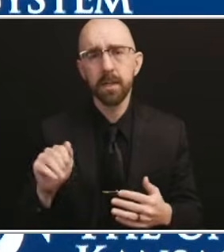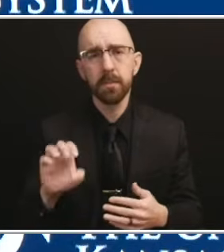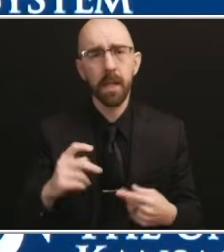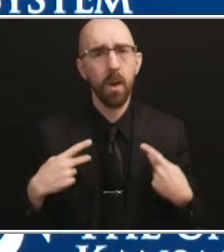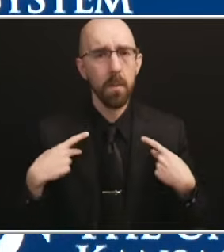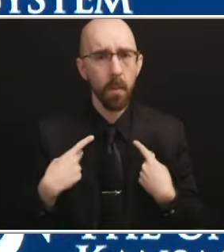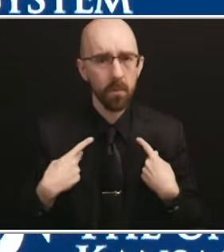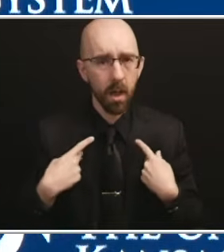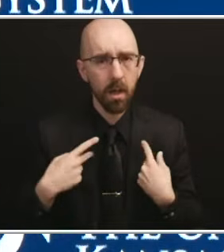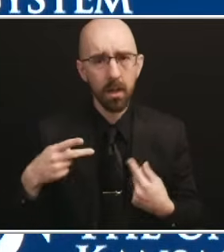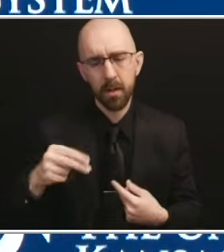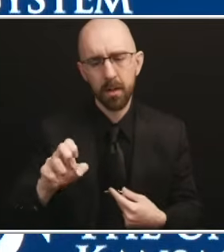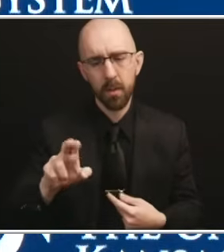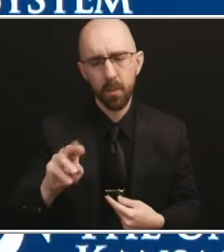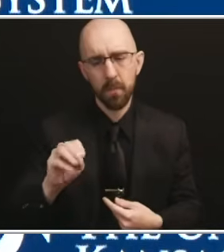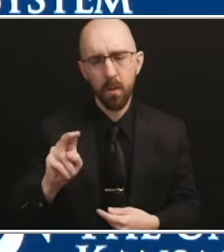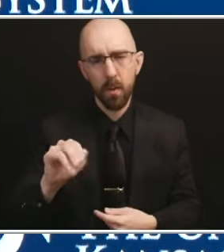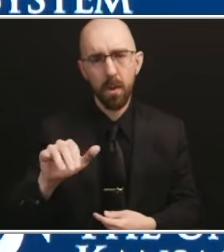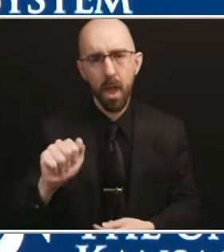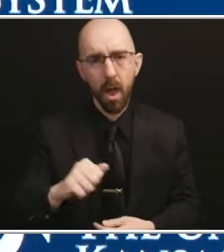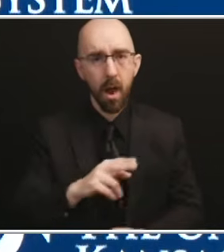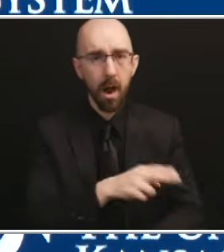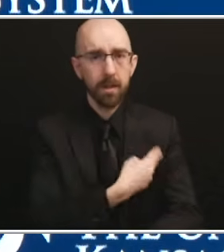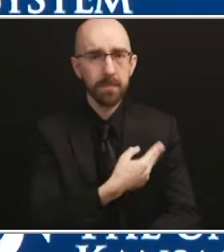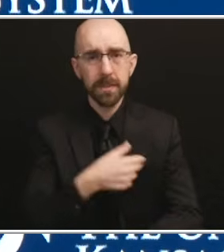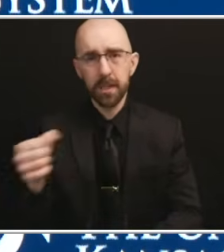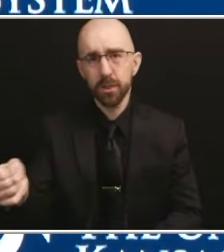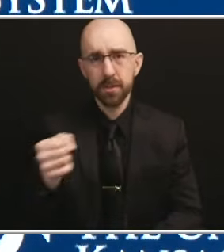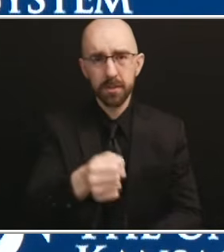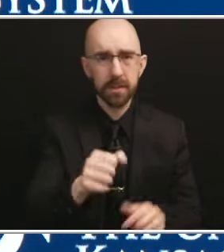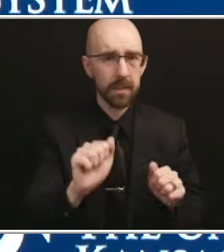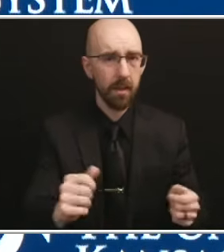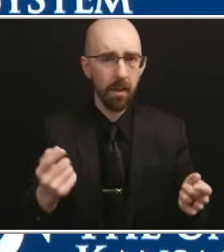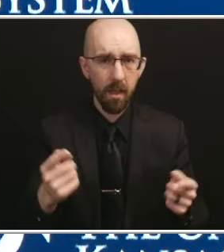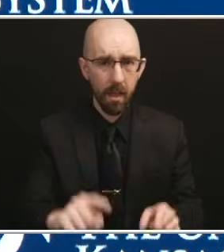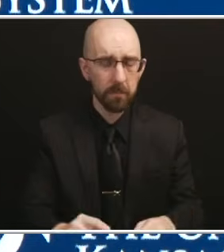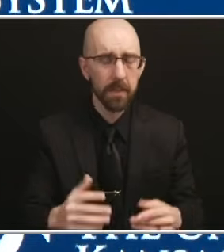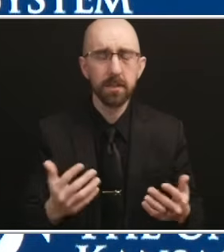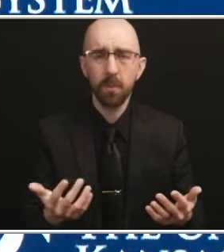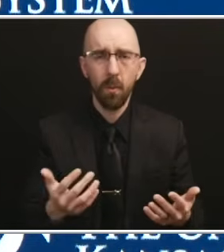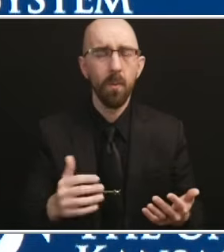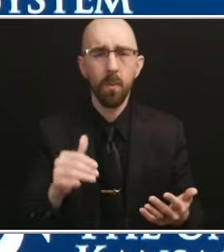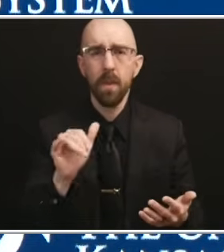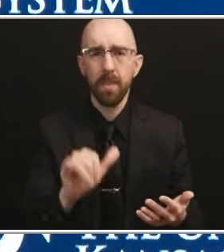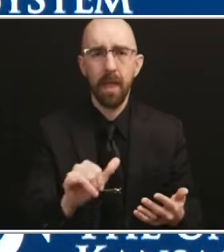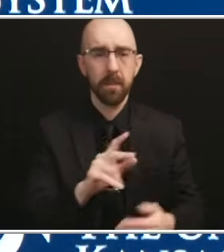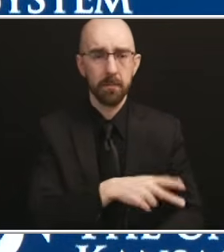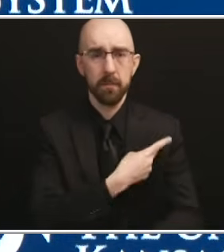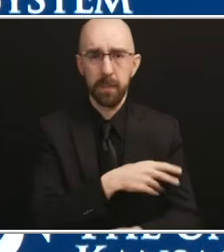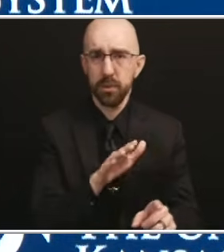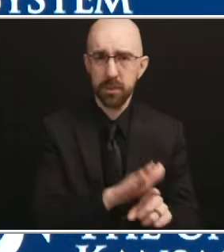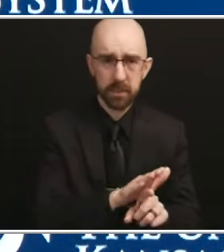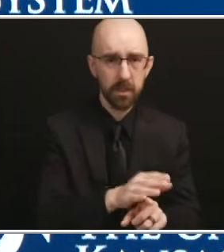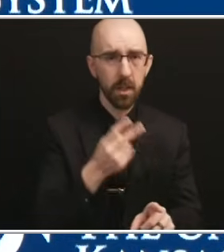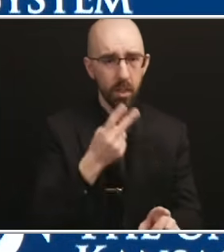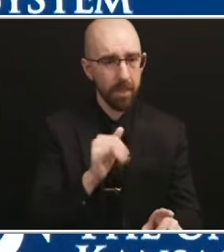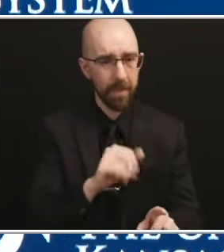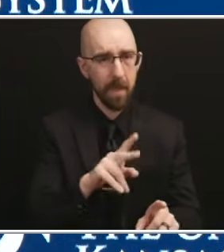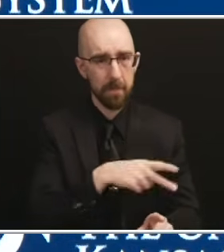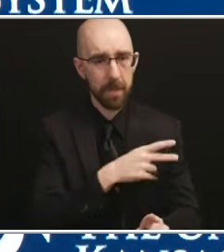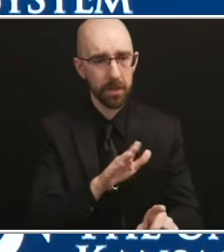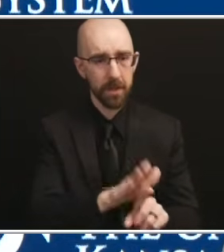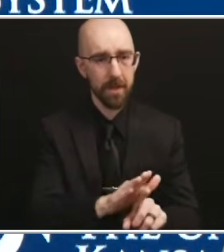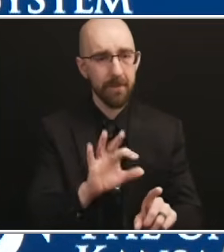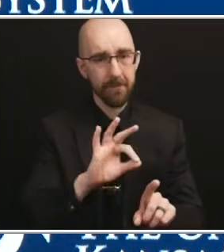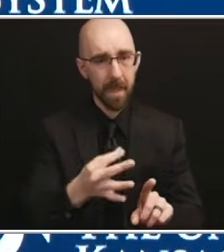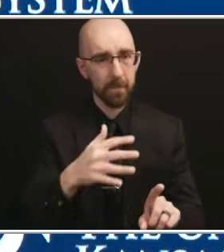we know hospitalizations can occur. And that is just with the patient, but then if you look at that patient's family, what does that mean